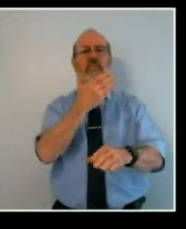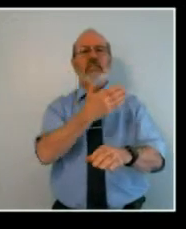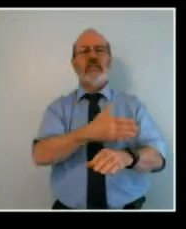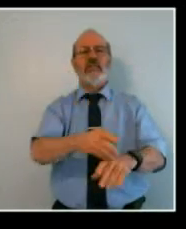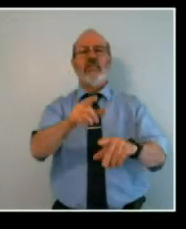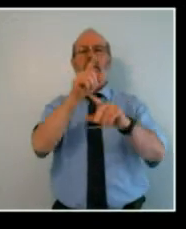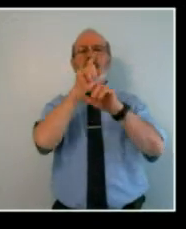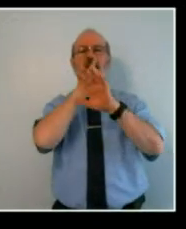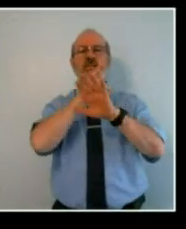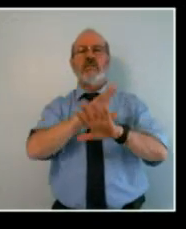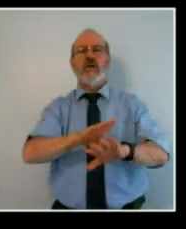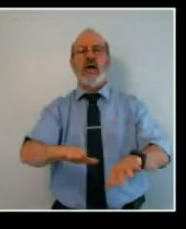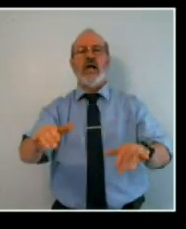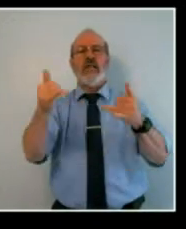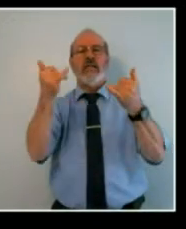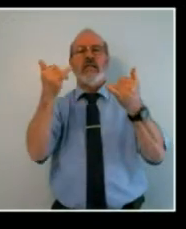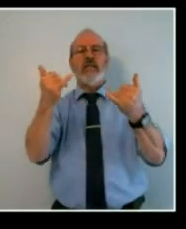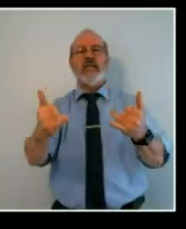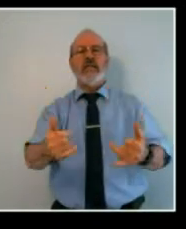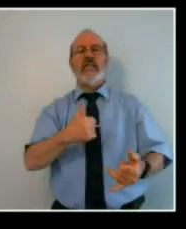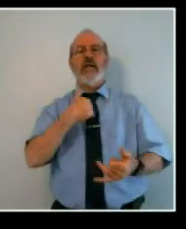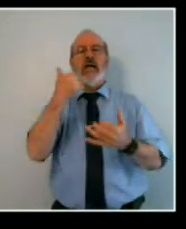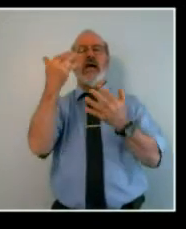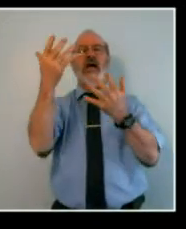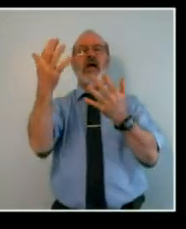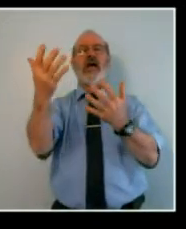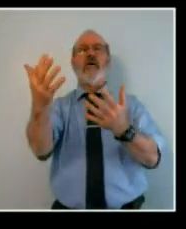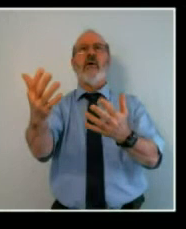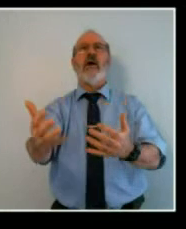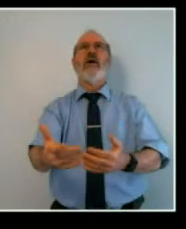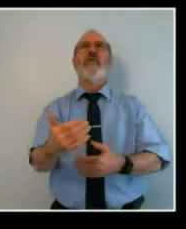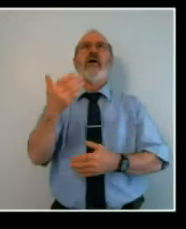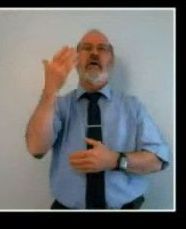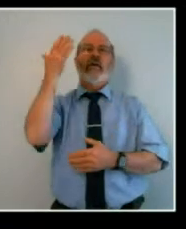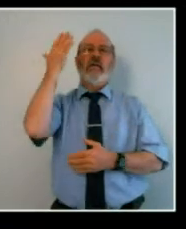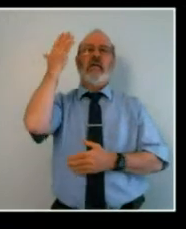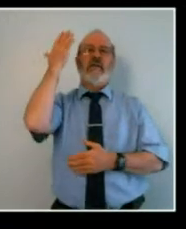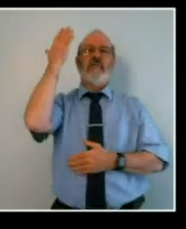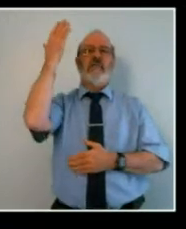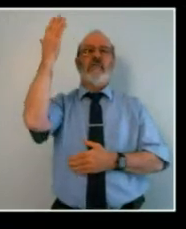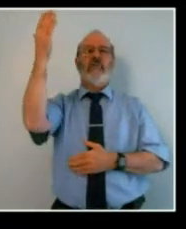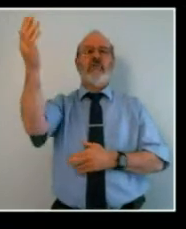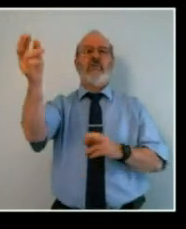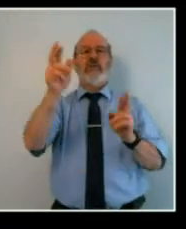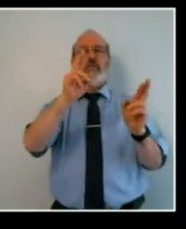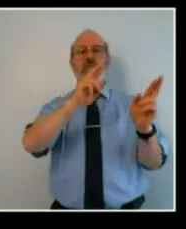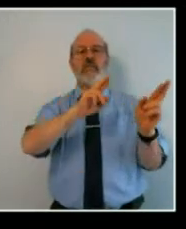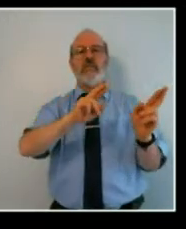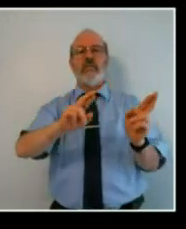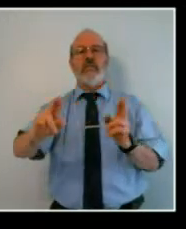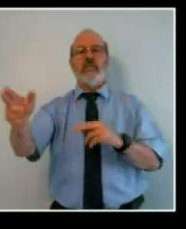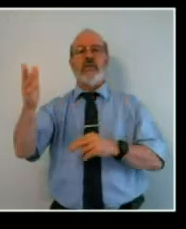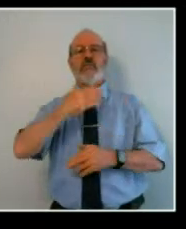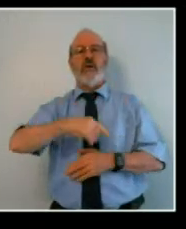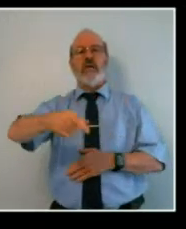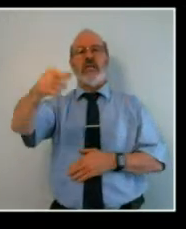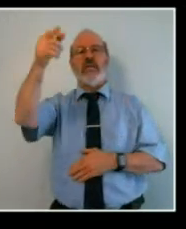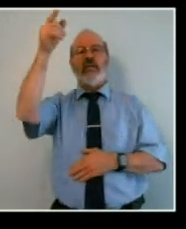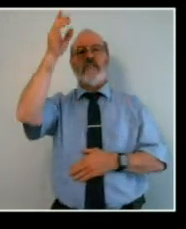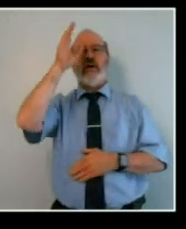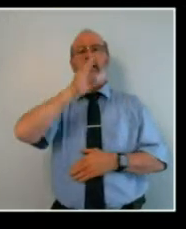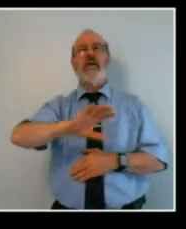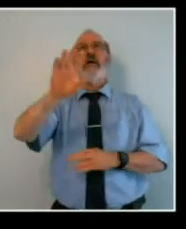sing. Silently now I wait for thee. Ready,